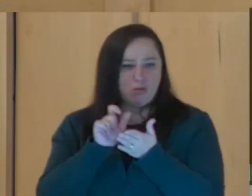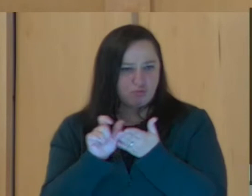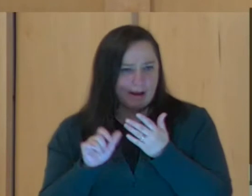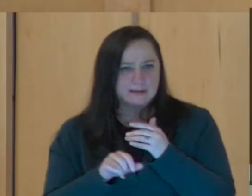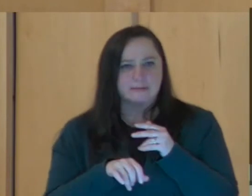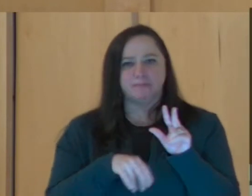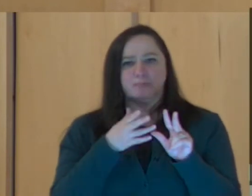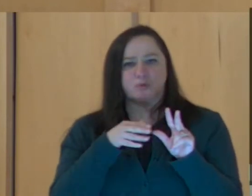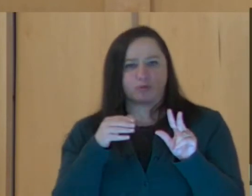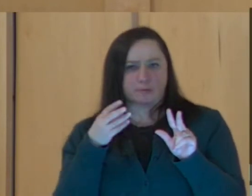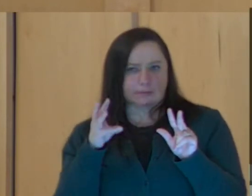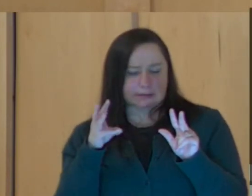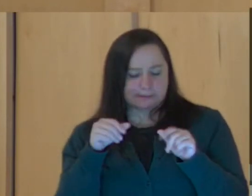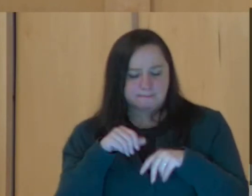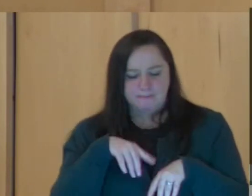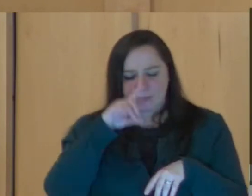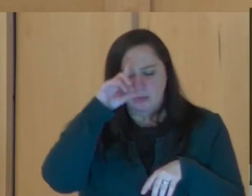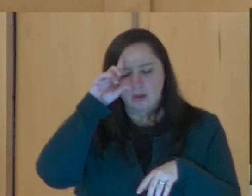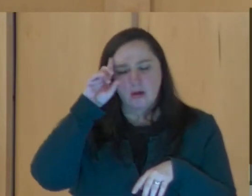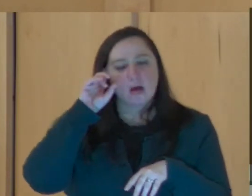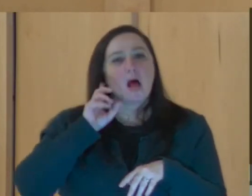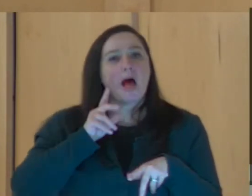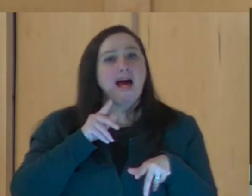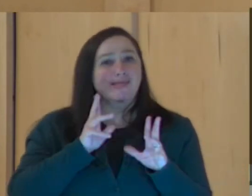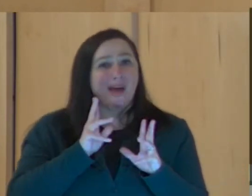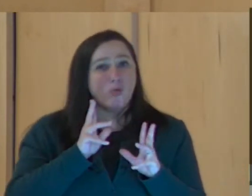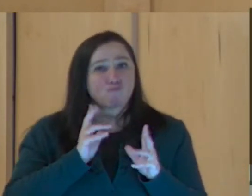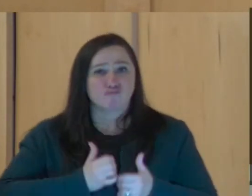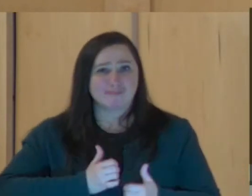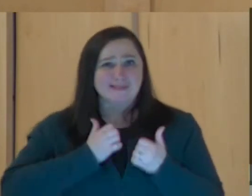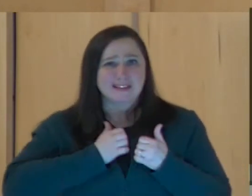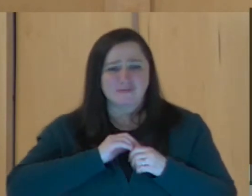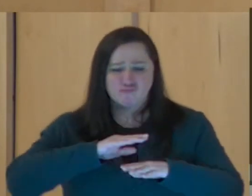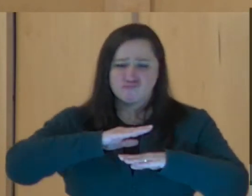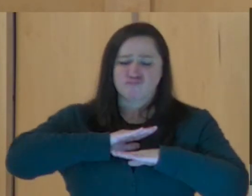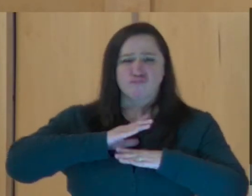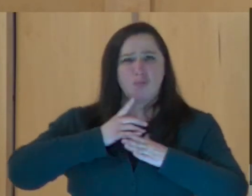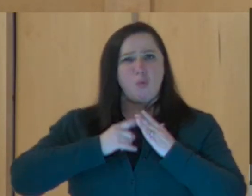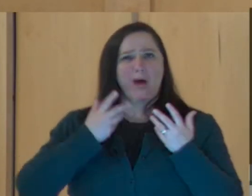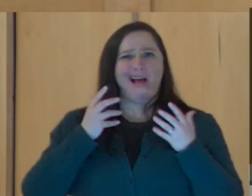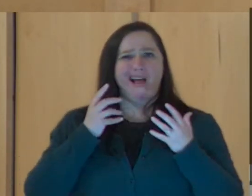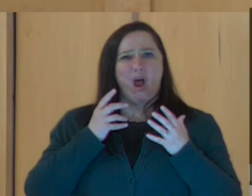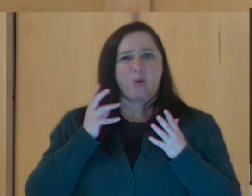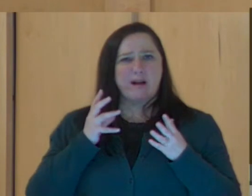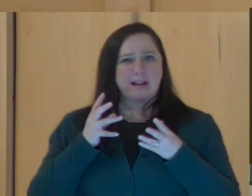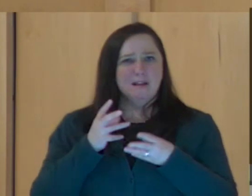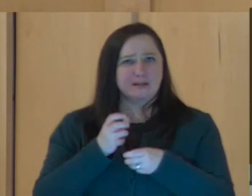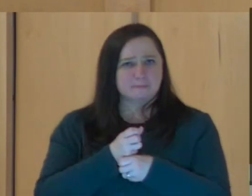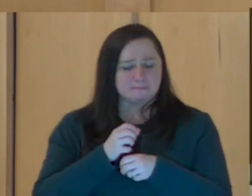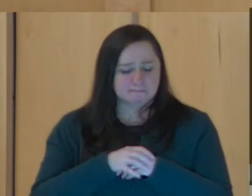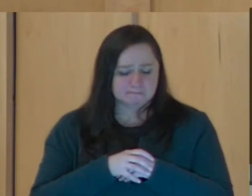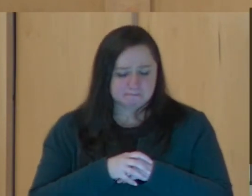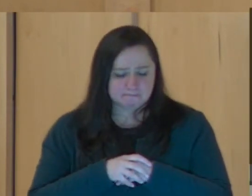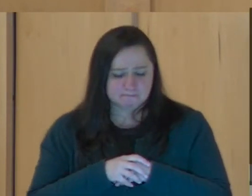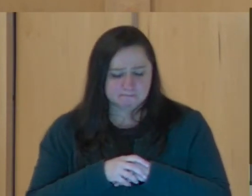16. "Only let us live up to what we have already attained."